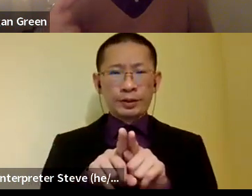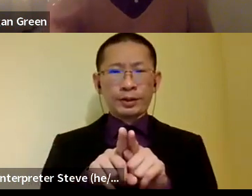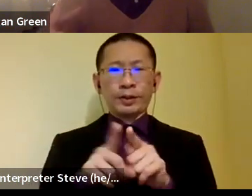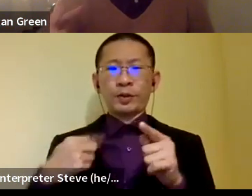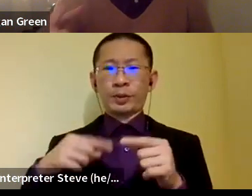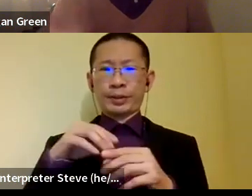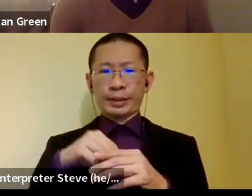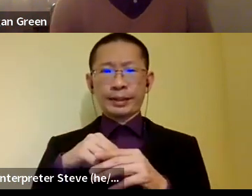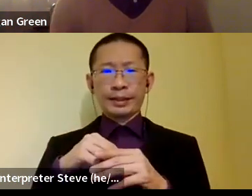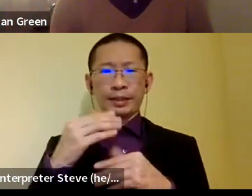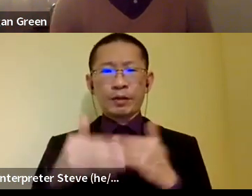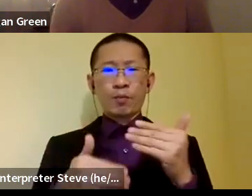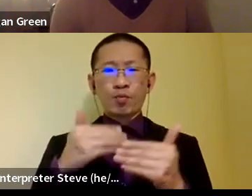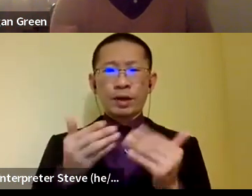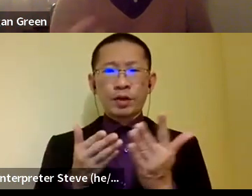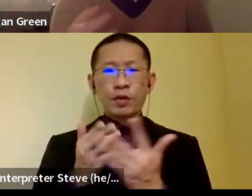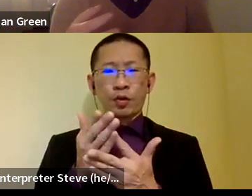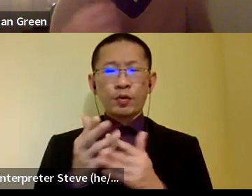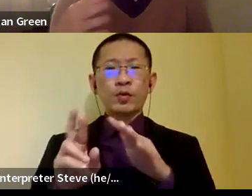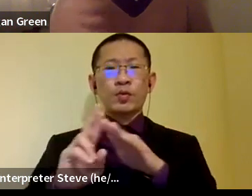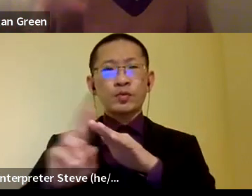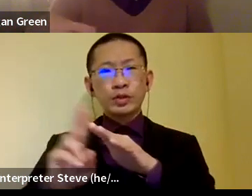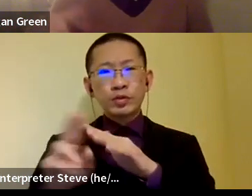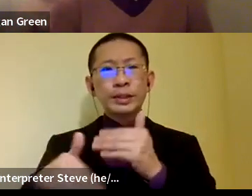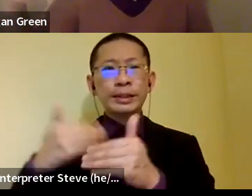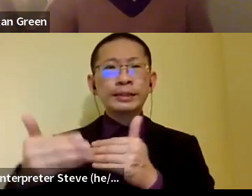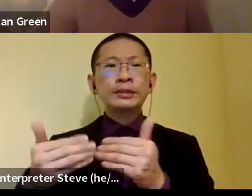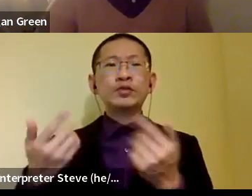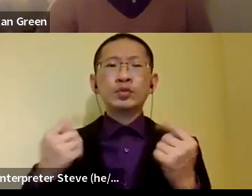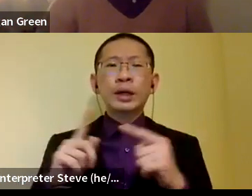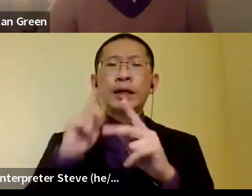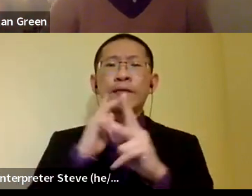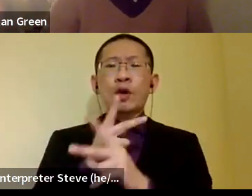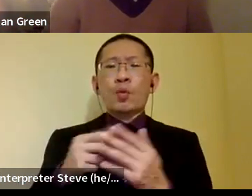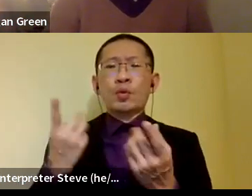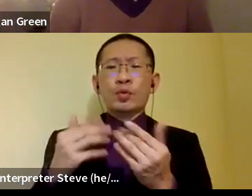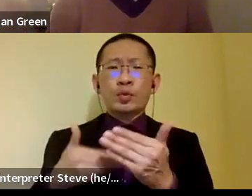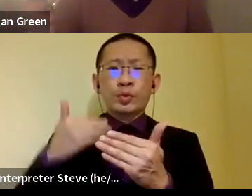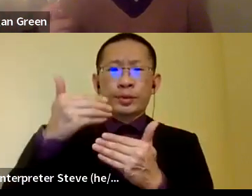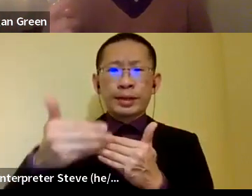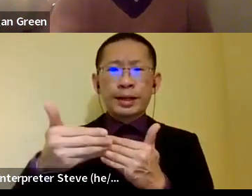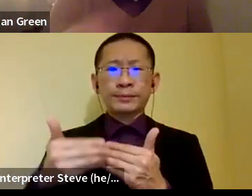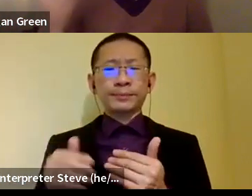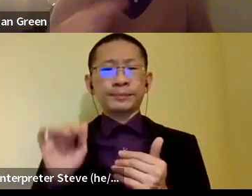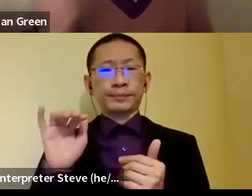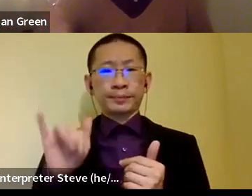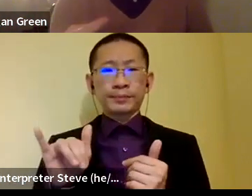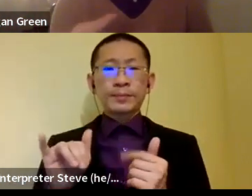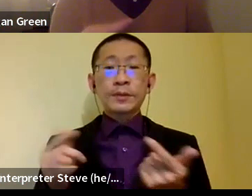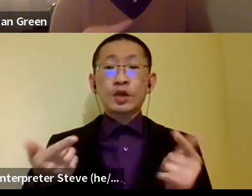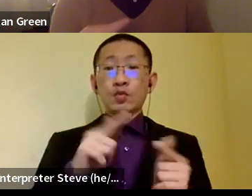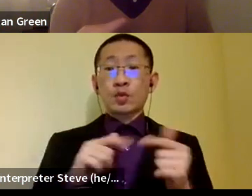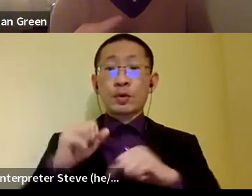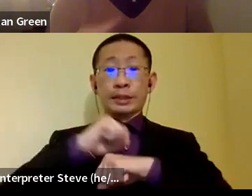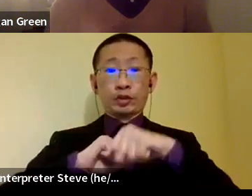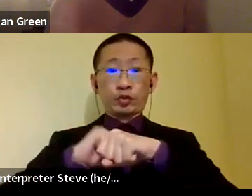the process, through retreats and whatnot, of figuring out what happens next. Because this rotating